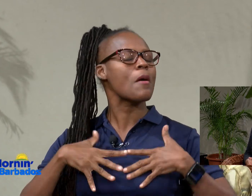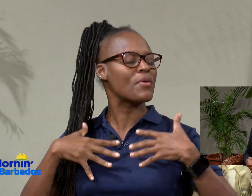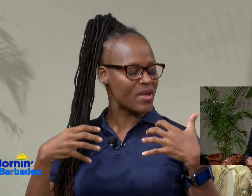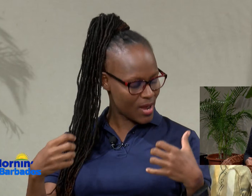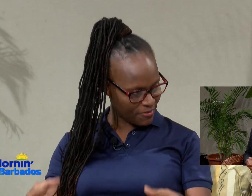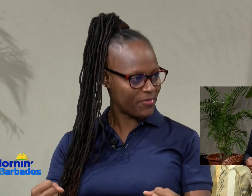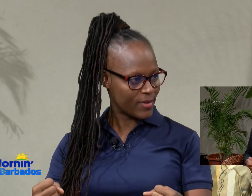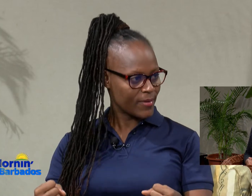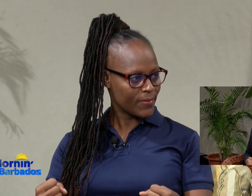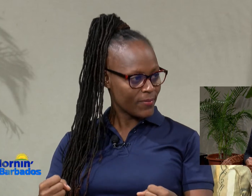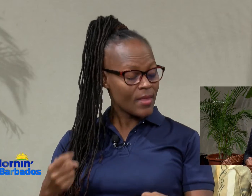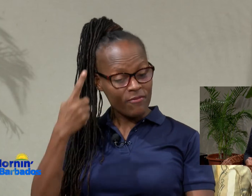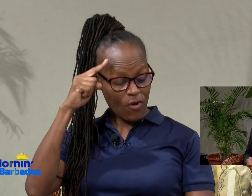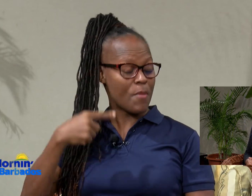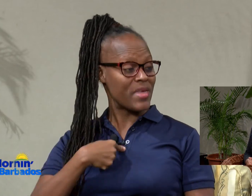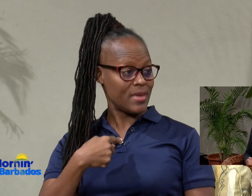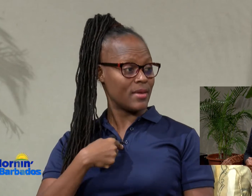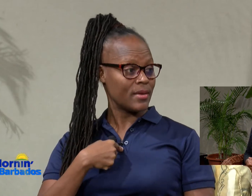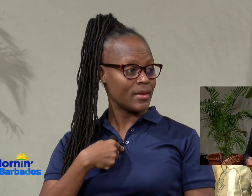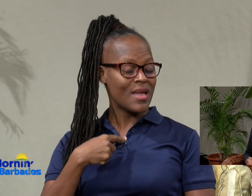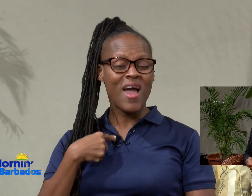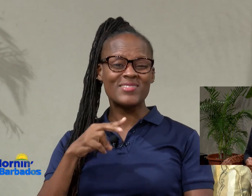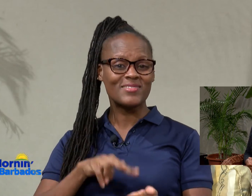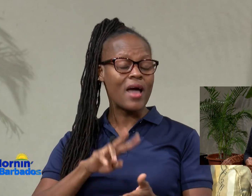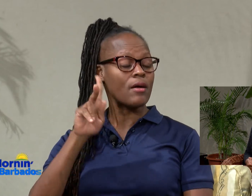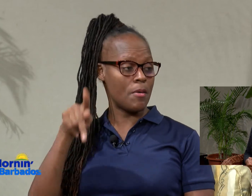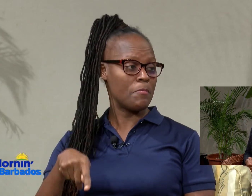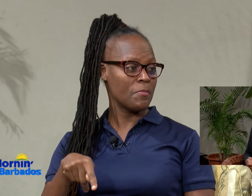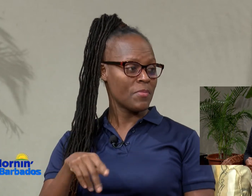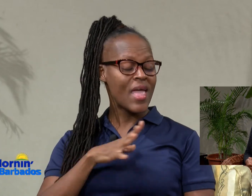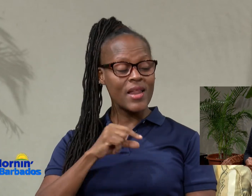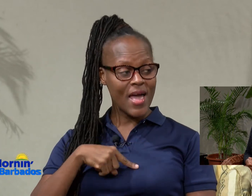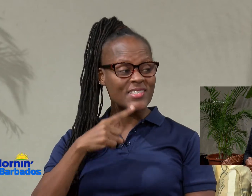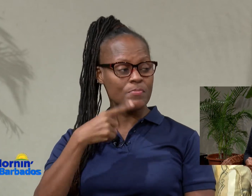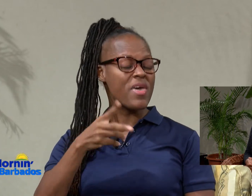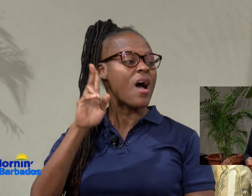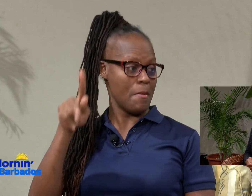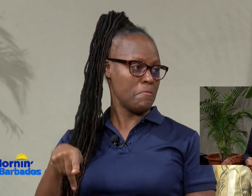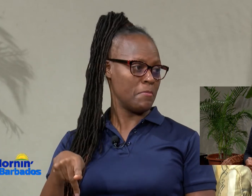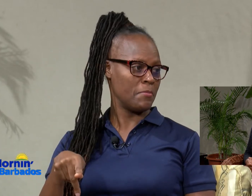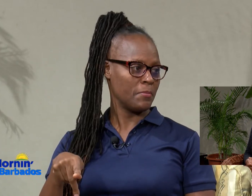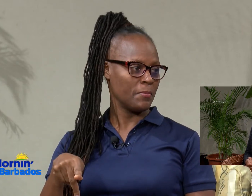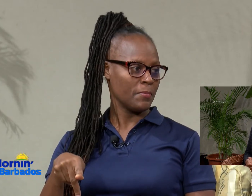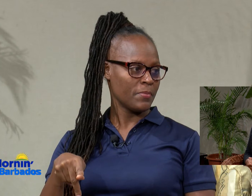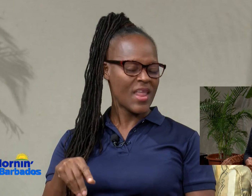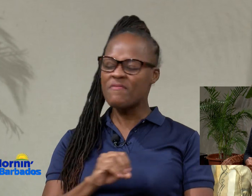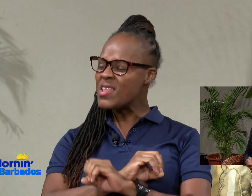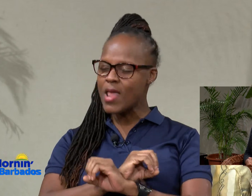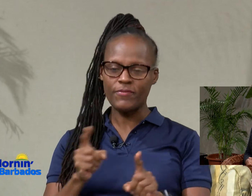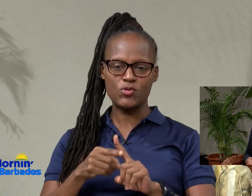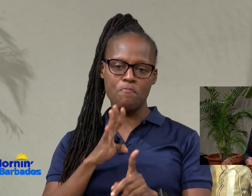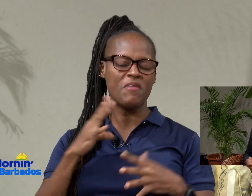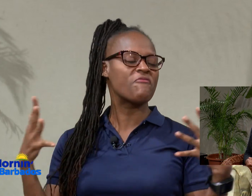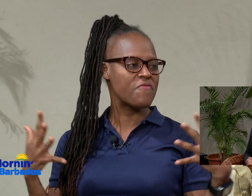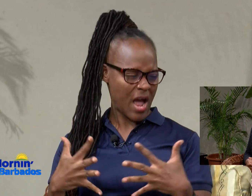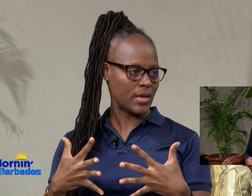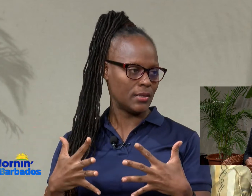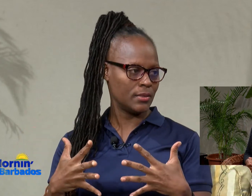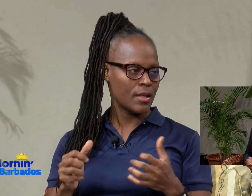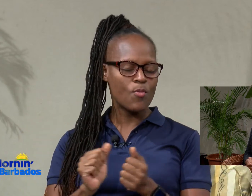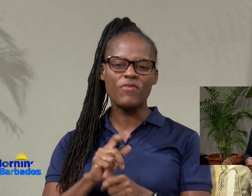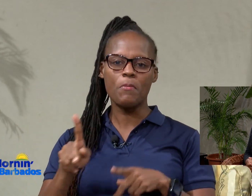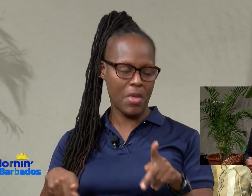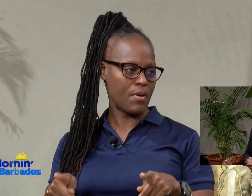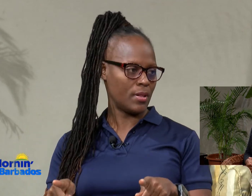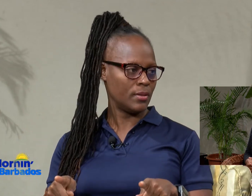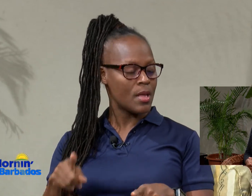It is true that I'm deaf and I have a disability, but I will be brave and I will stand up and I will speak up.